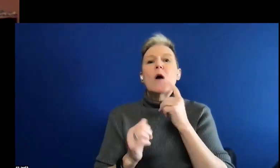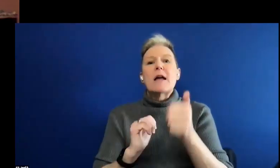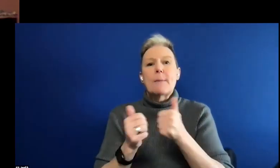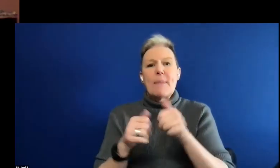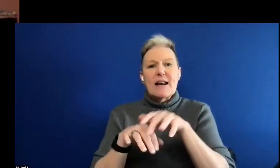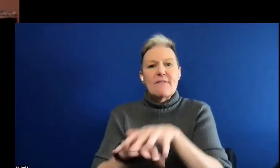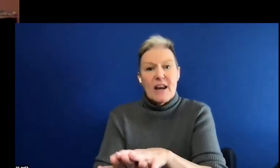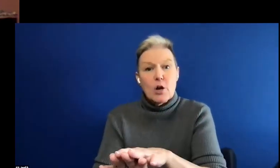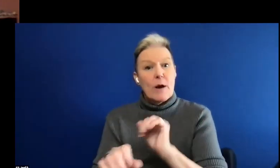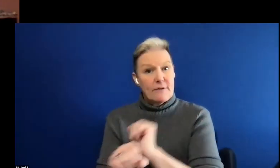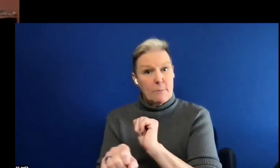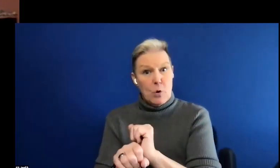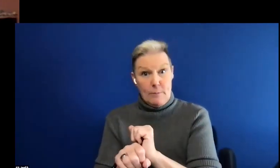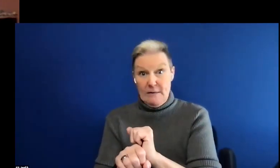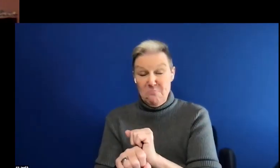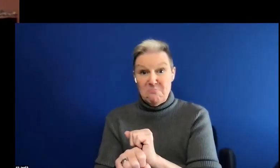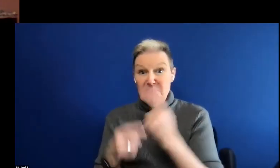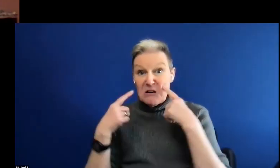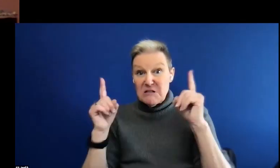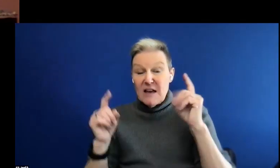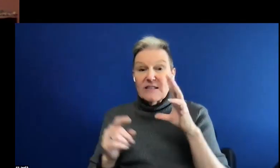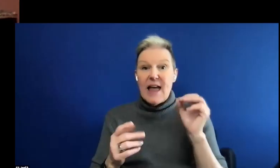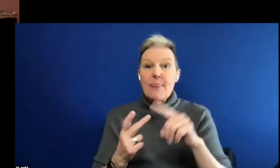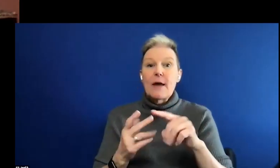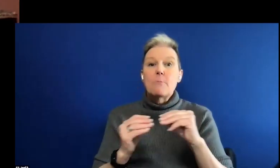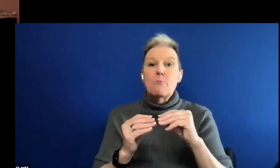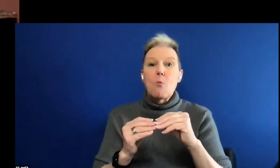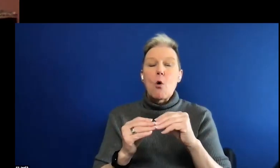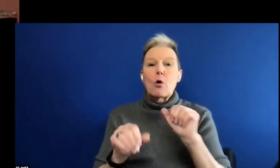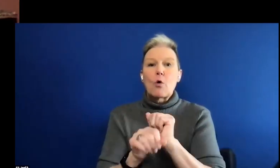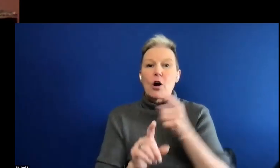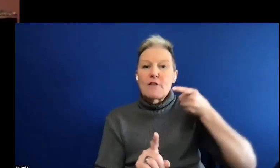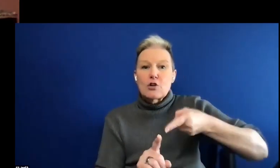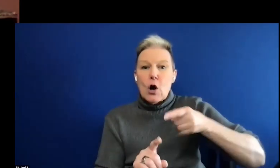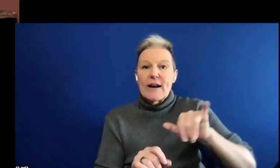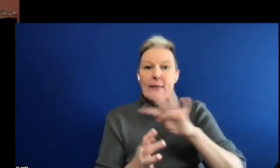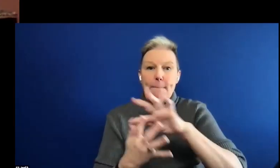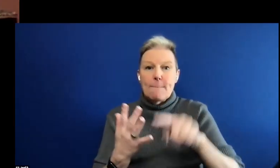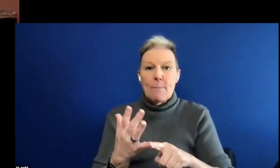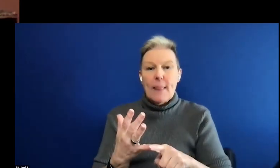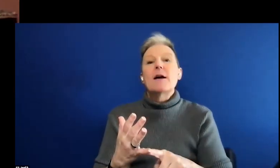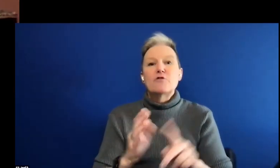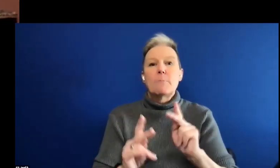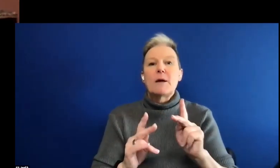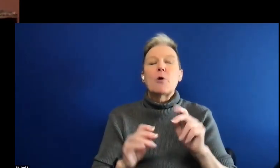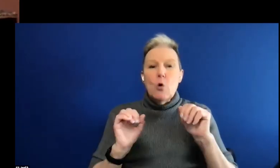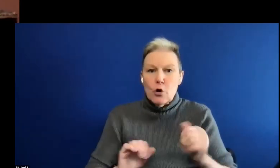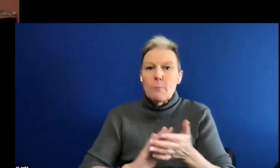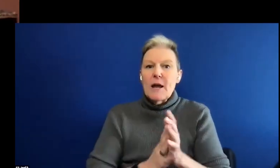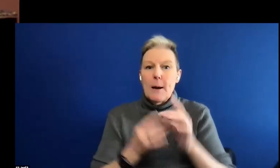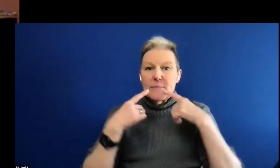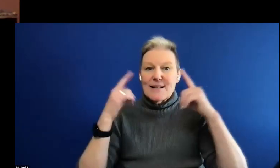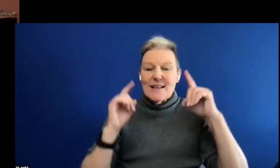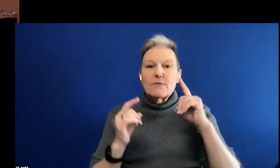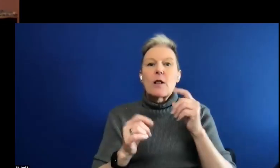great success. And further work of targeting this population of people that could be successful in